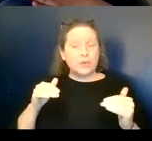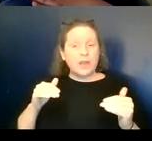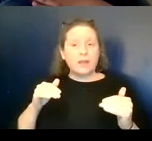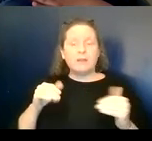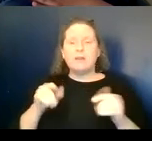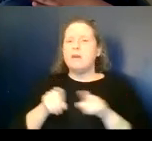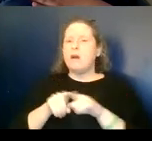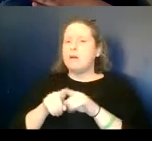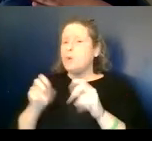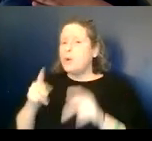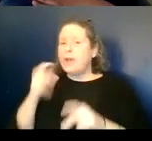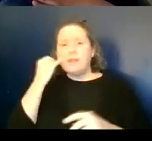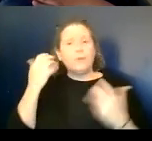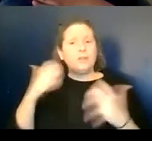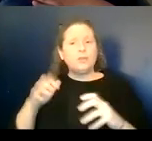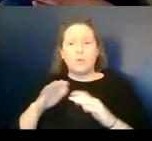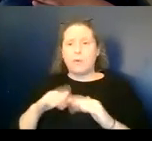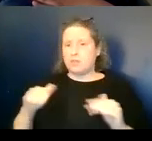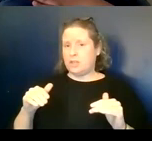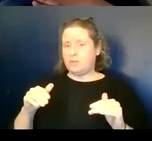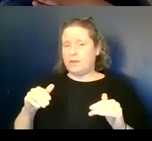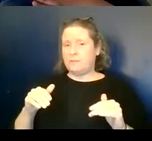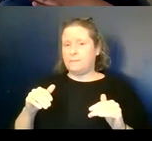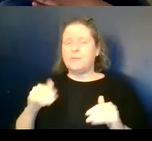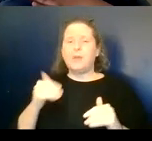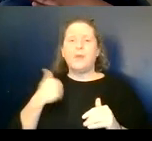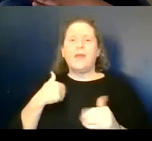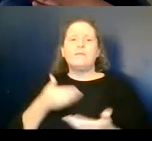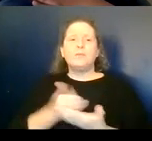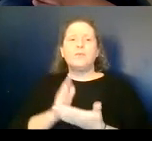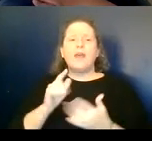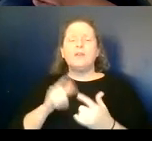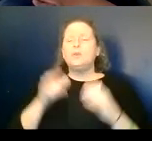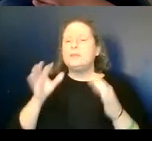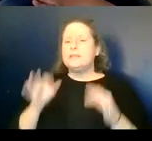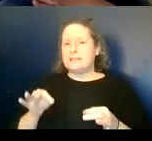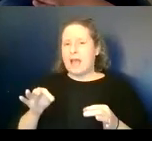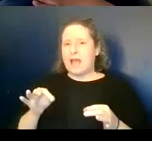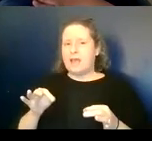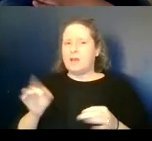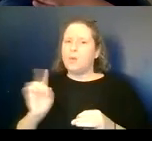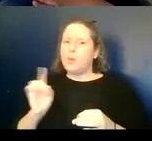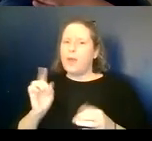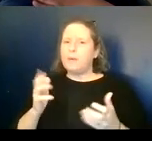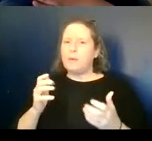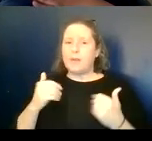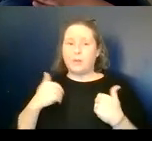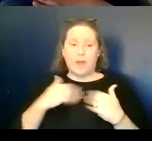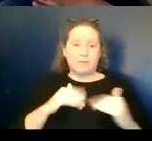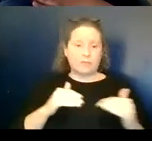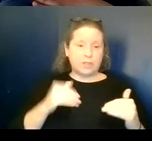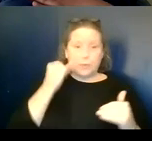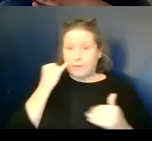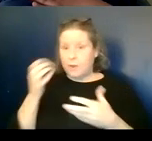okay if we don't want children. We have the right to decide where we want to have children, if we wish to